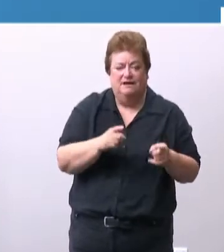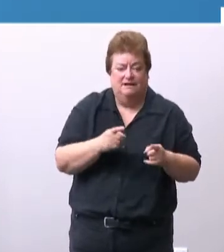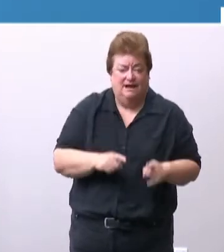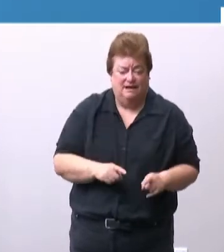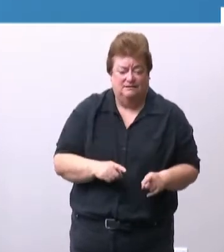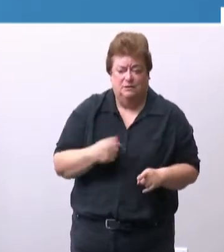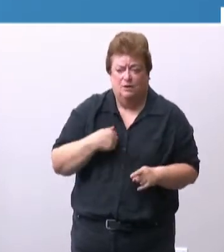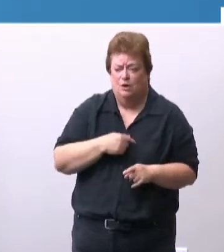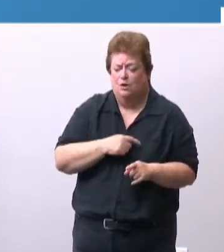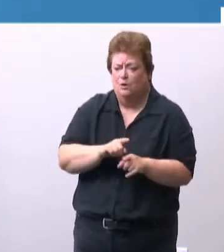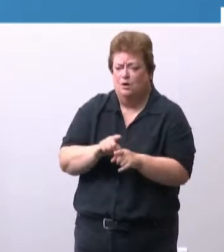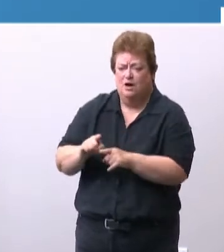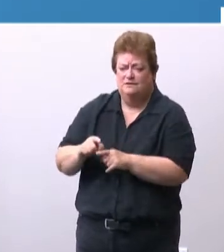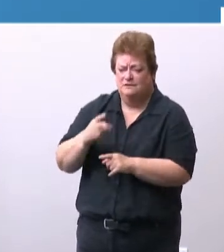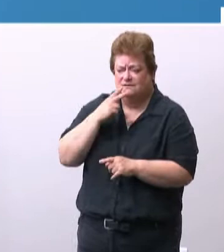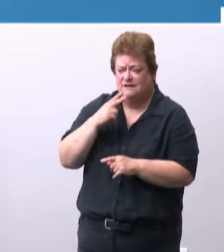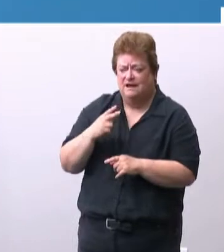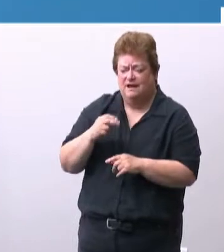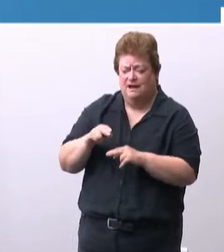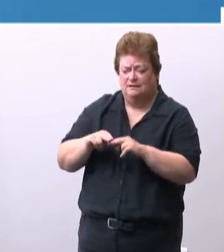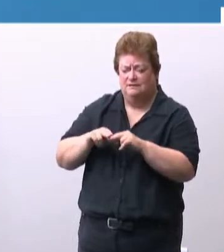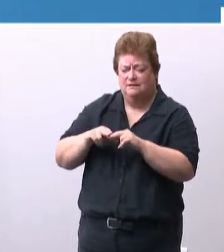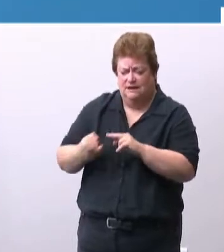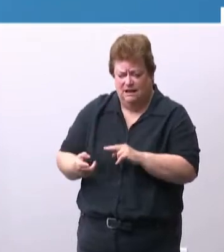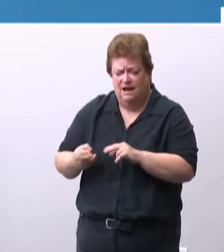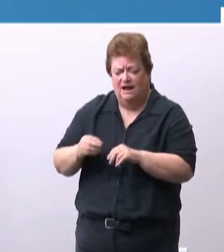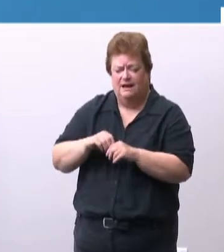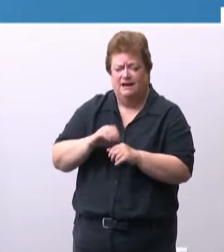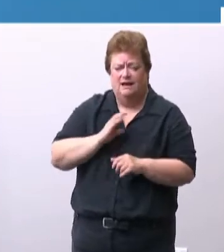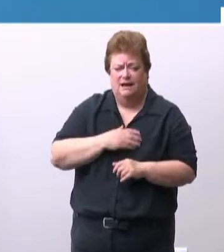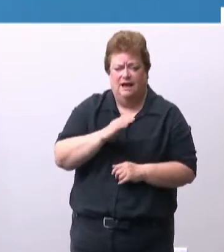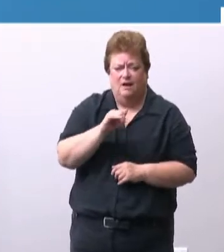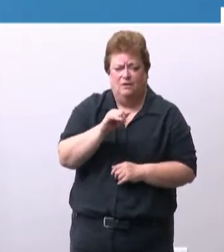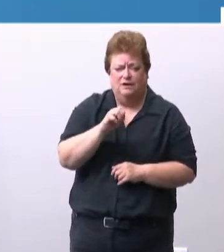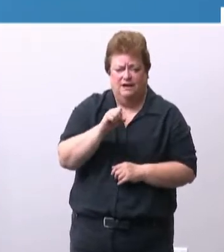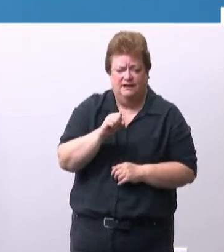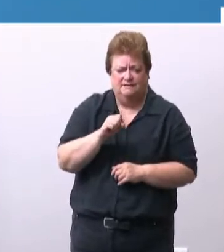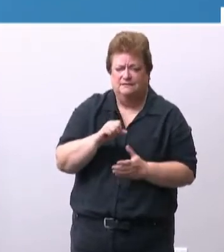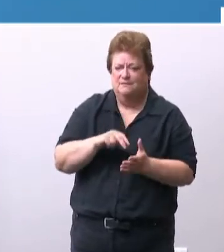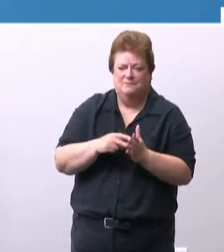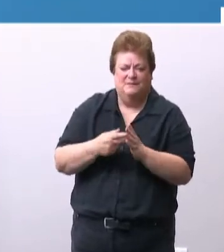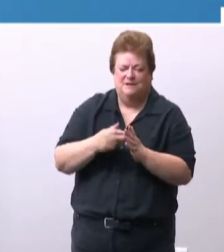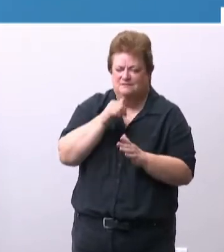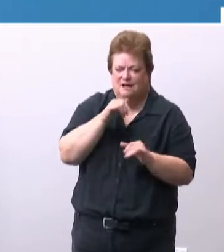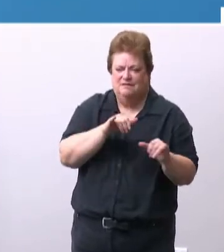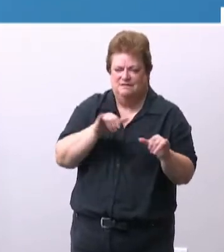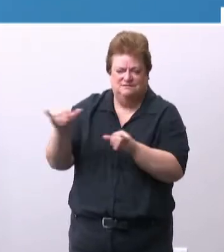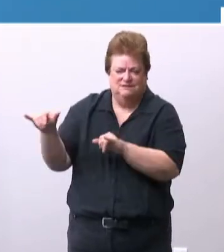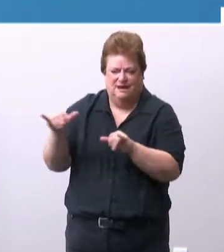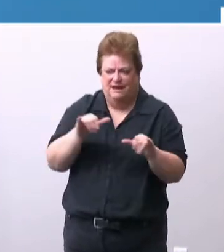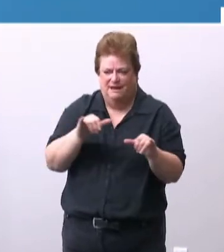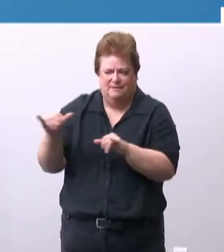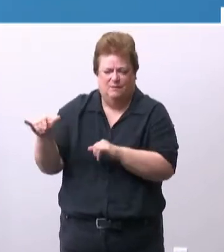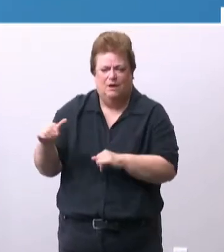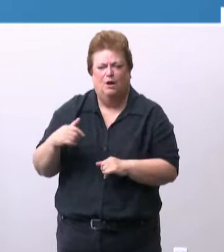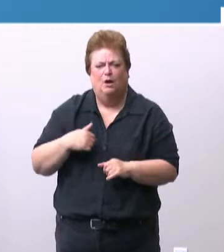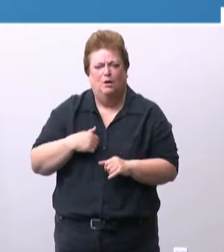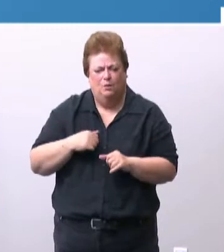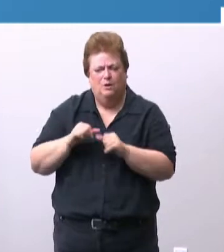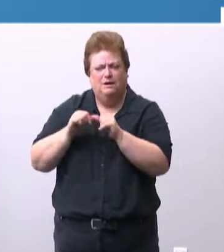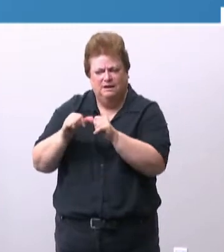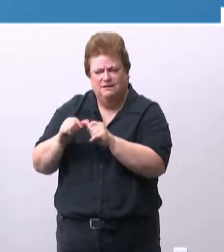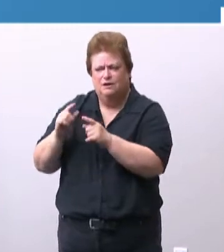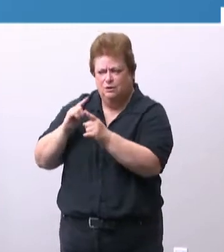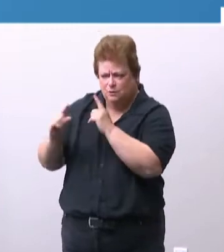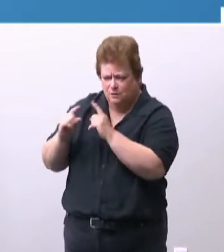also seeing a sharp decline in our cases that isn't the same that they're experiencing. So we're continuing our dialogue with